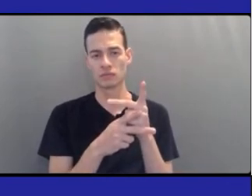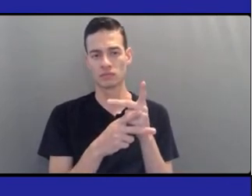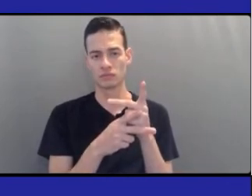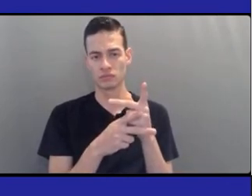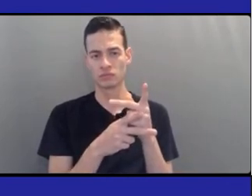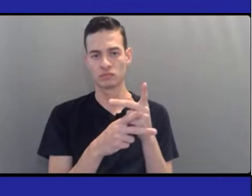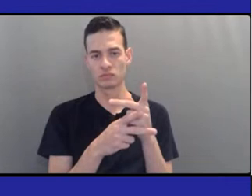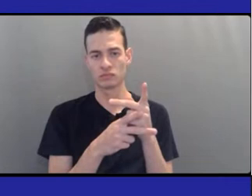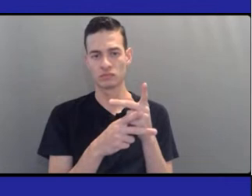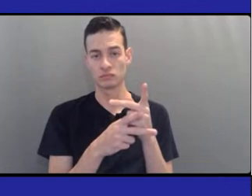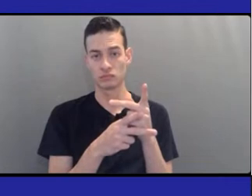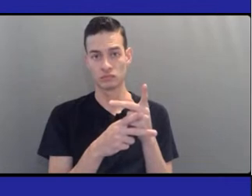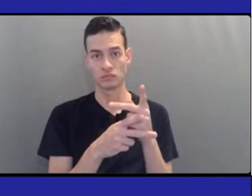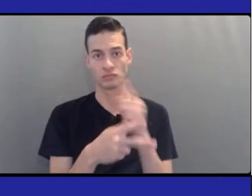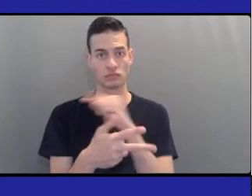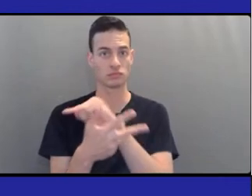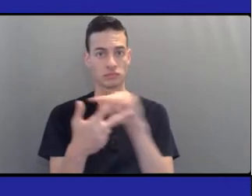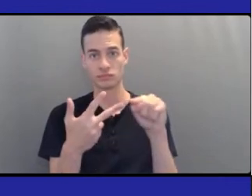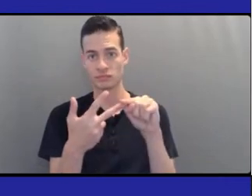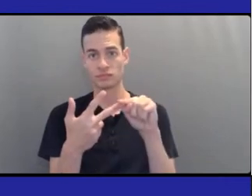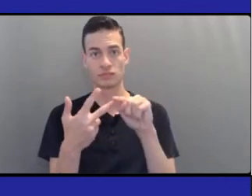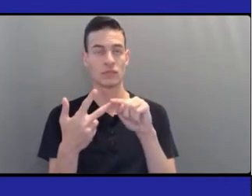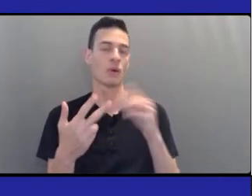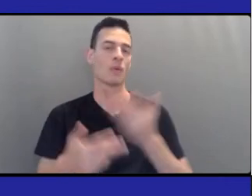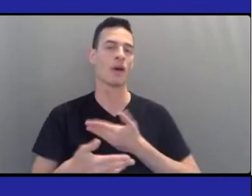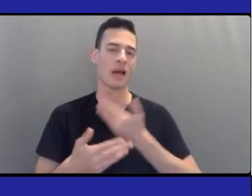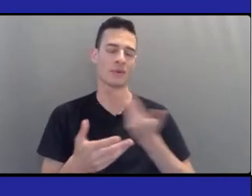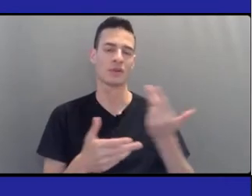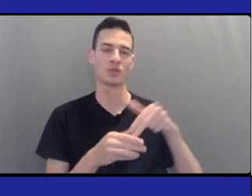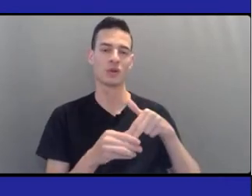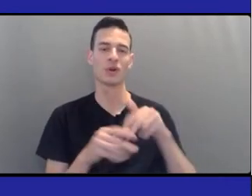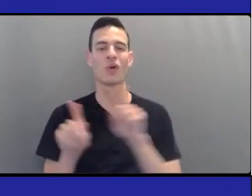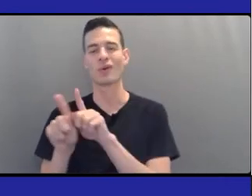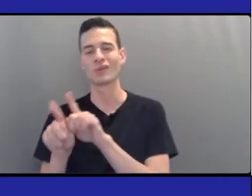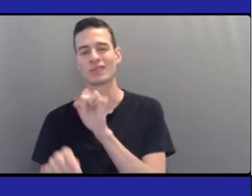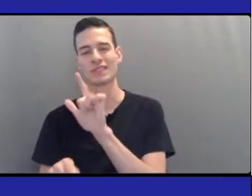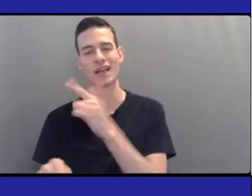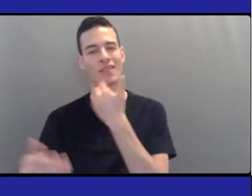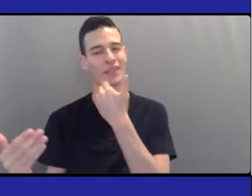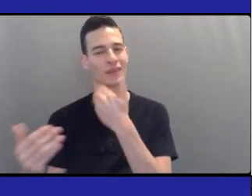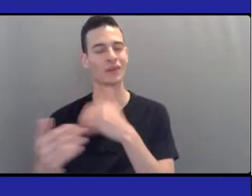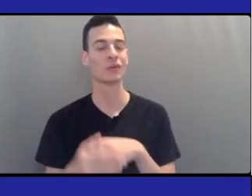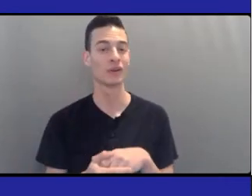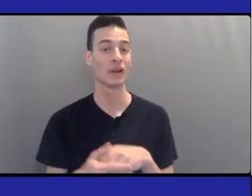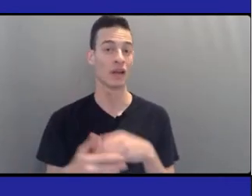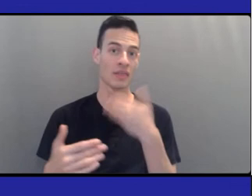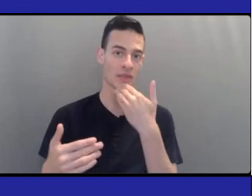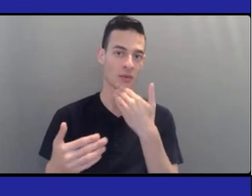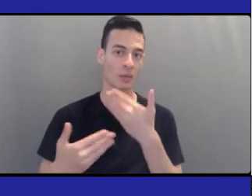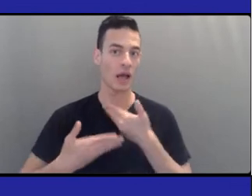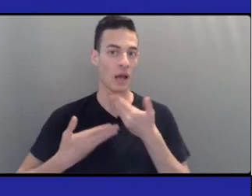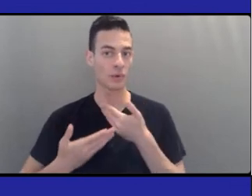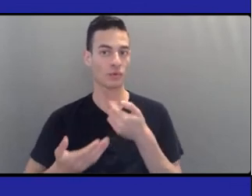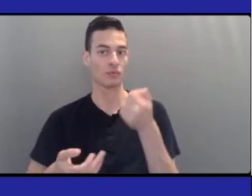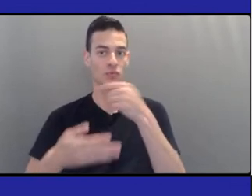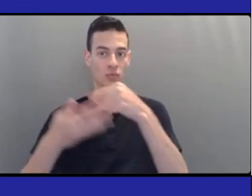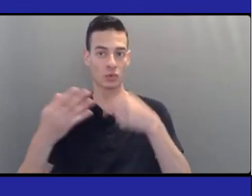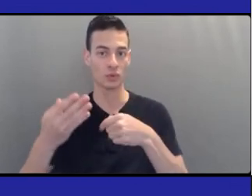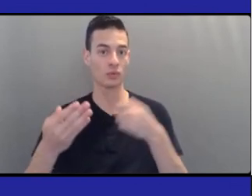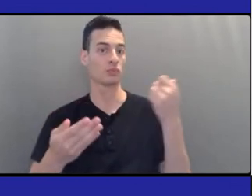of them, and Sal, of course, on the board. Should you approve them? The last resolution was a new name for